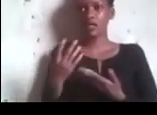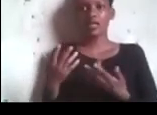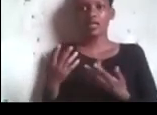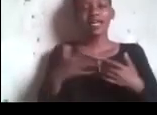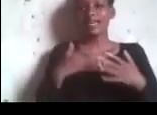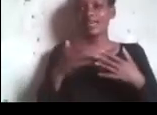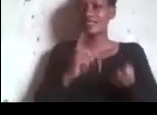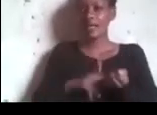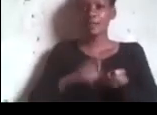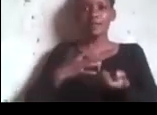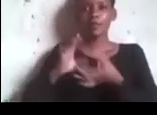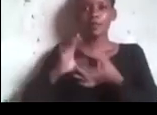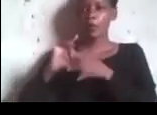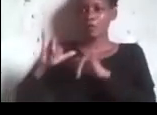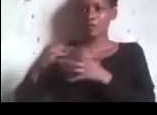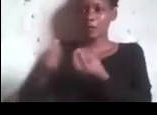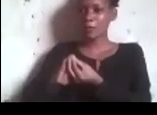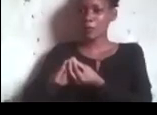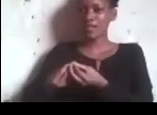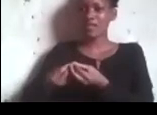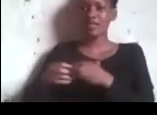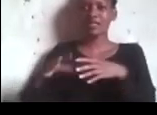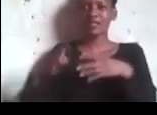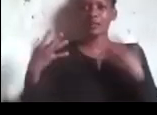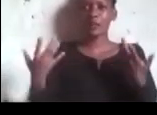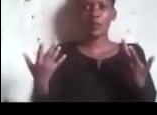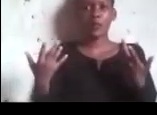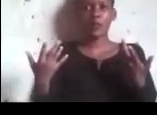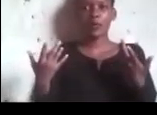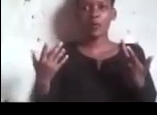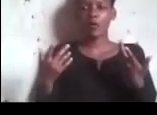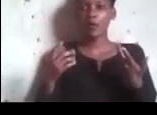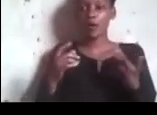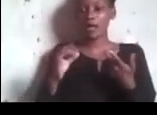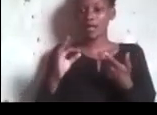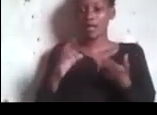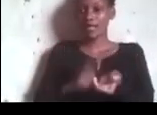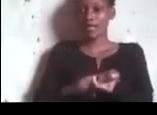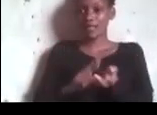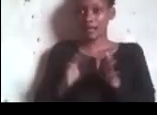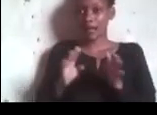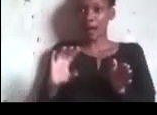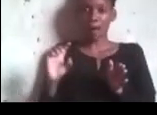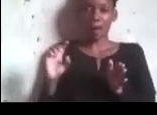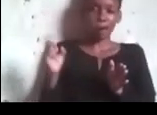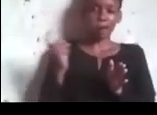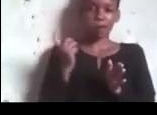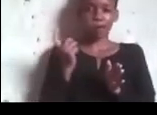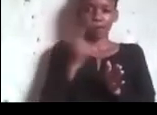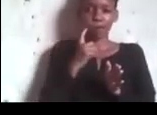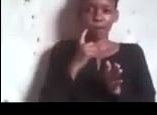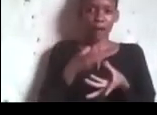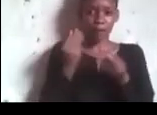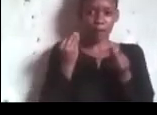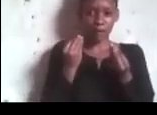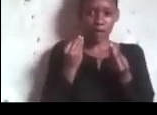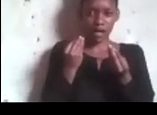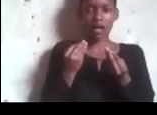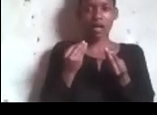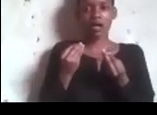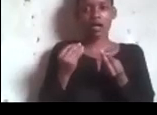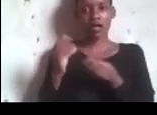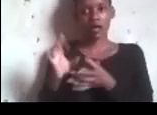time between the child's conception and birth. So this is also still